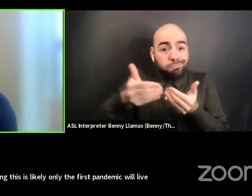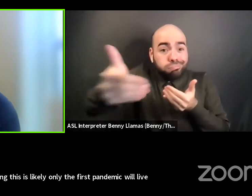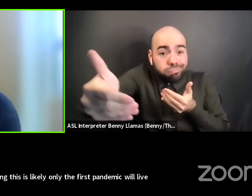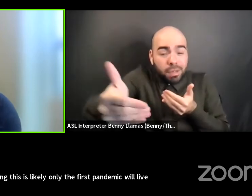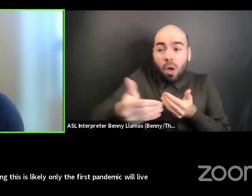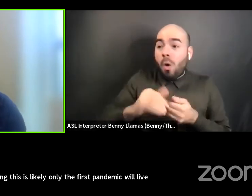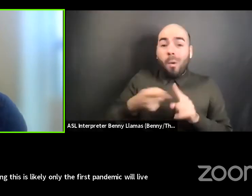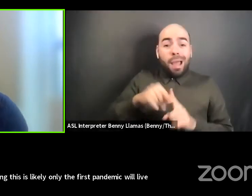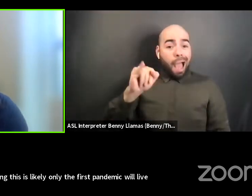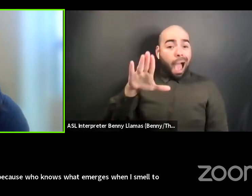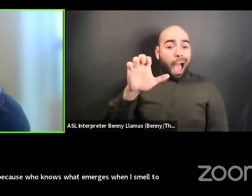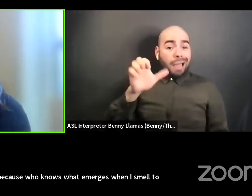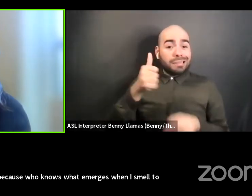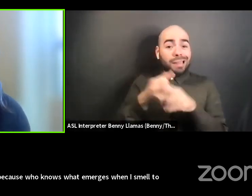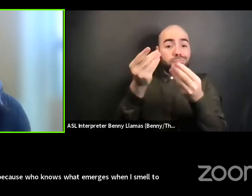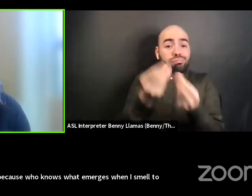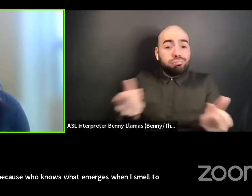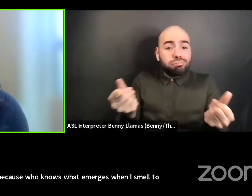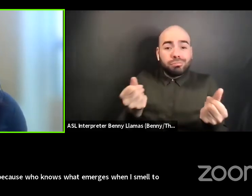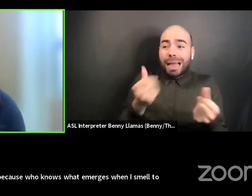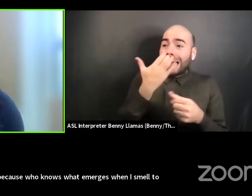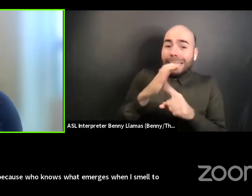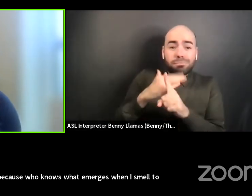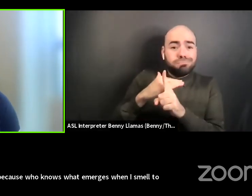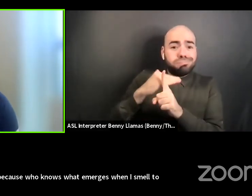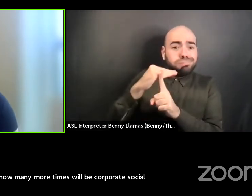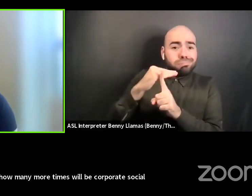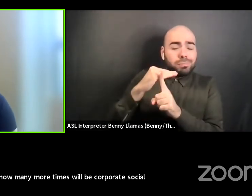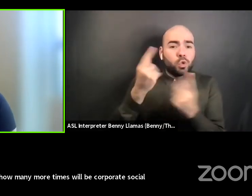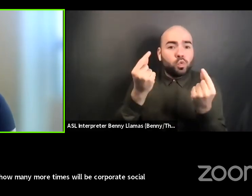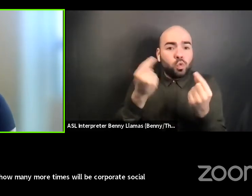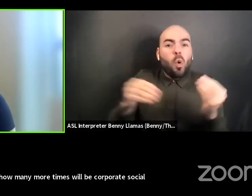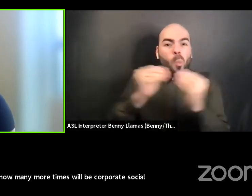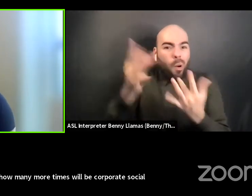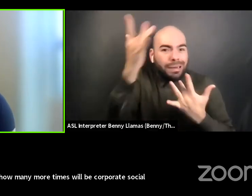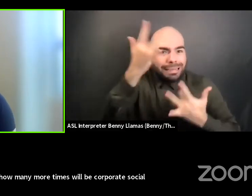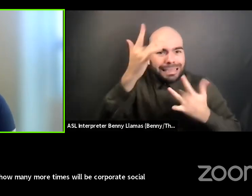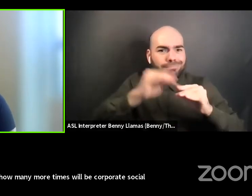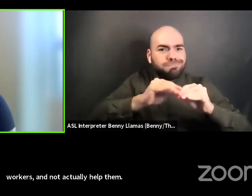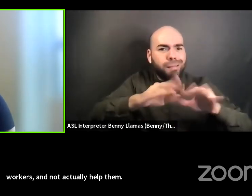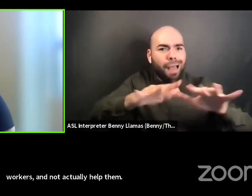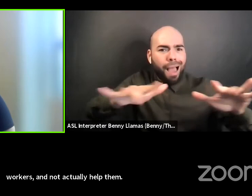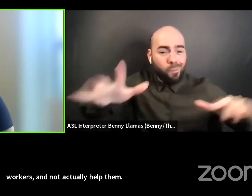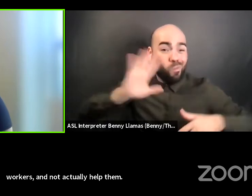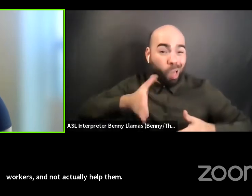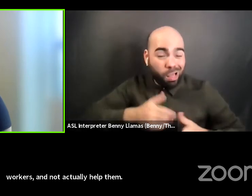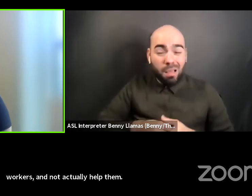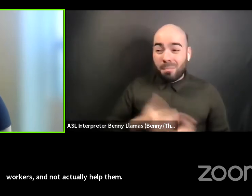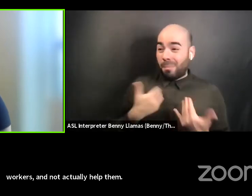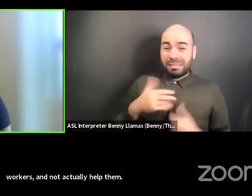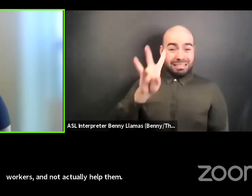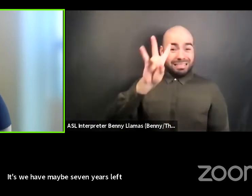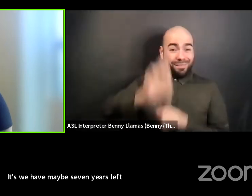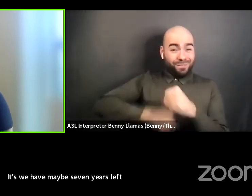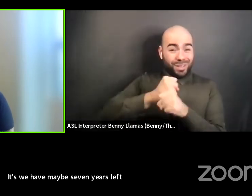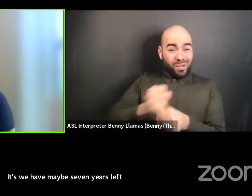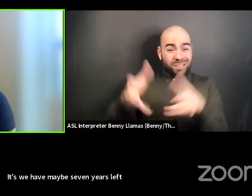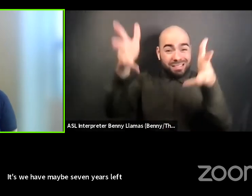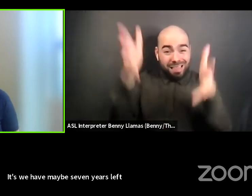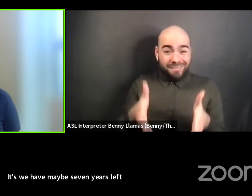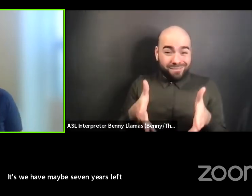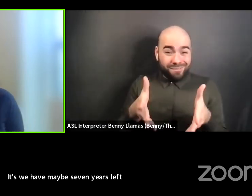times will we clap for essential workers and not actually help them? We have maybe 7 years left to stop the thermometer from